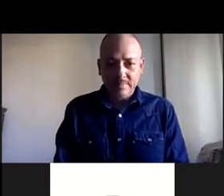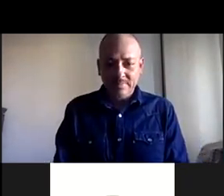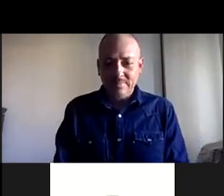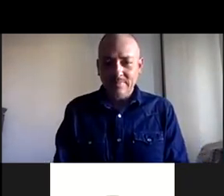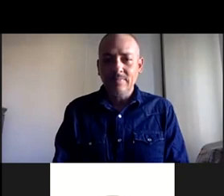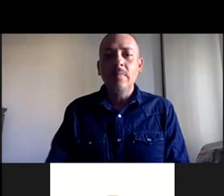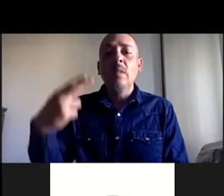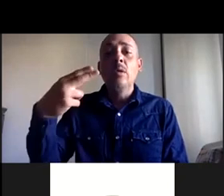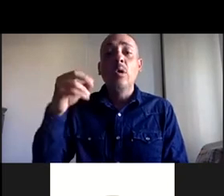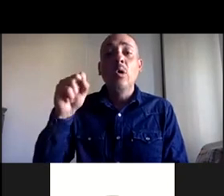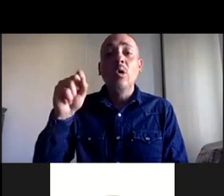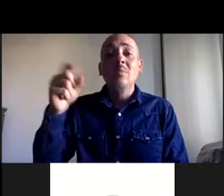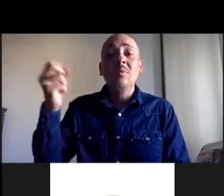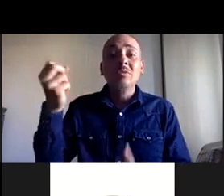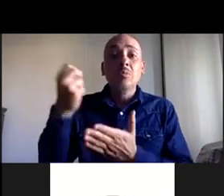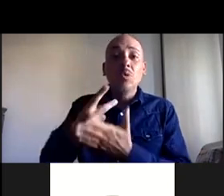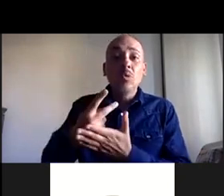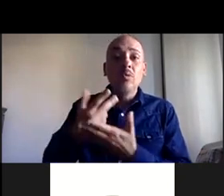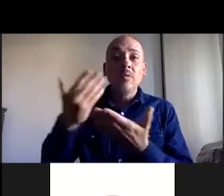host has to enable screen sharing for me.